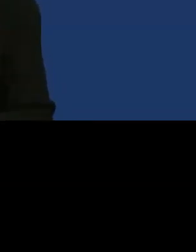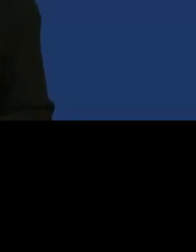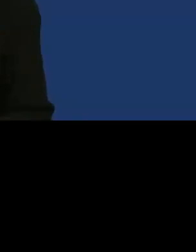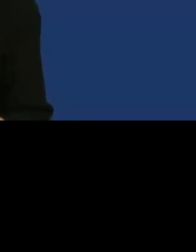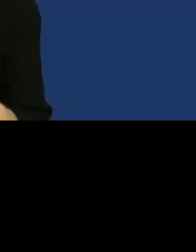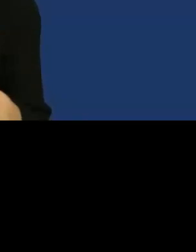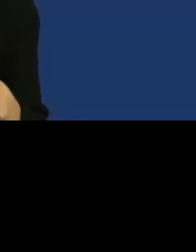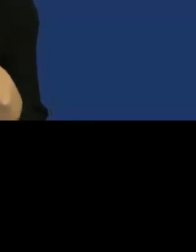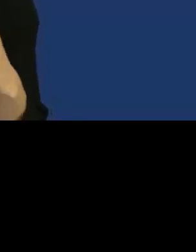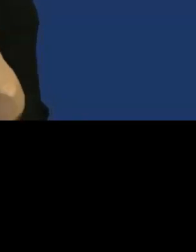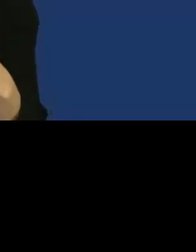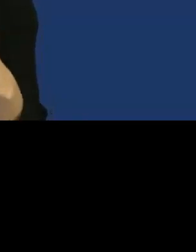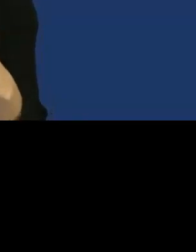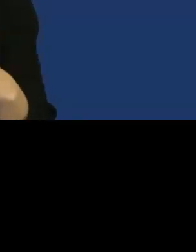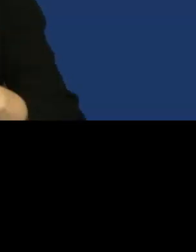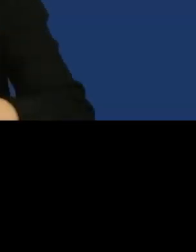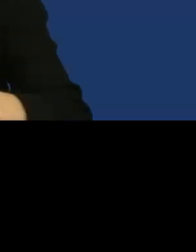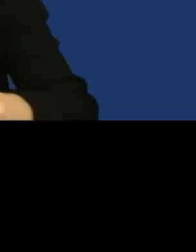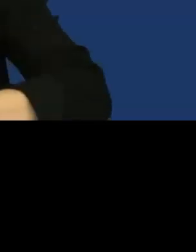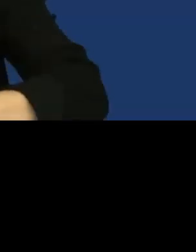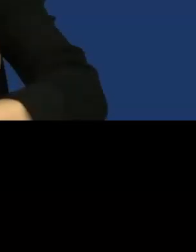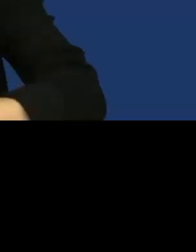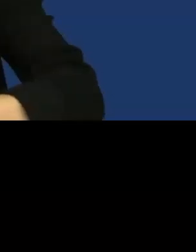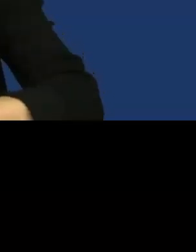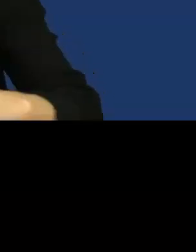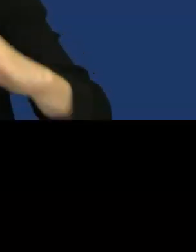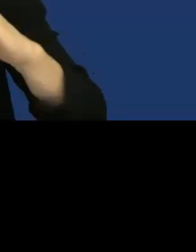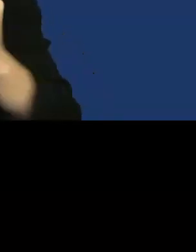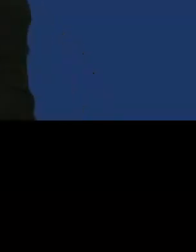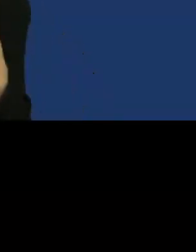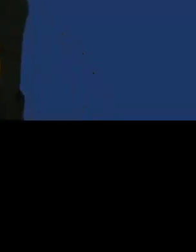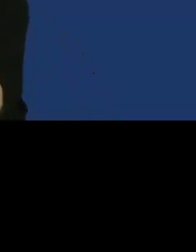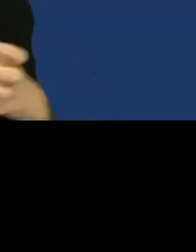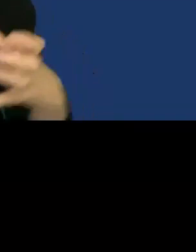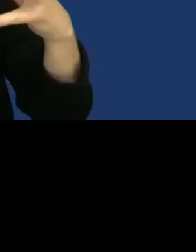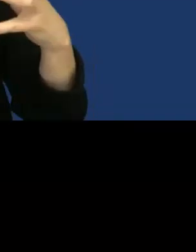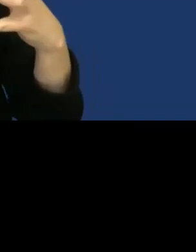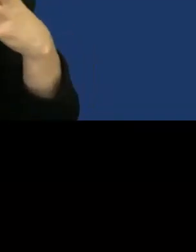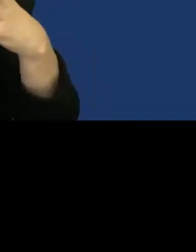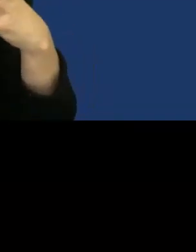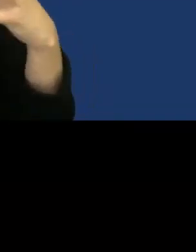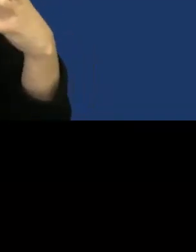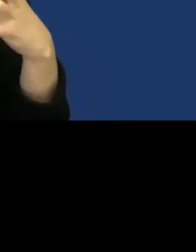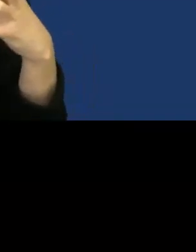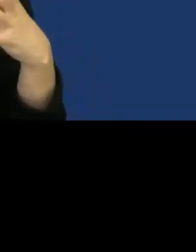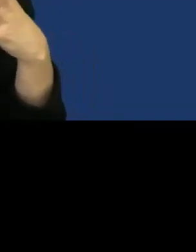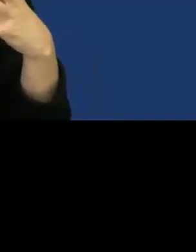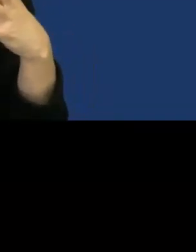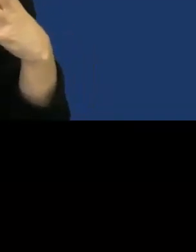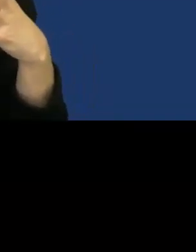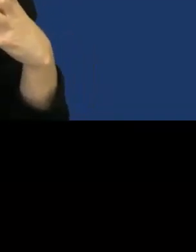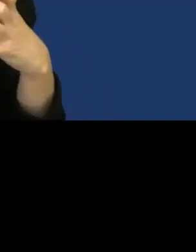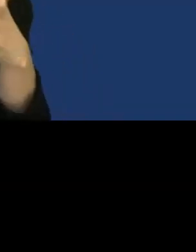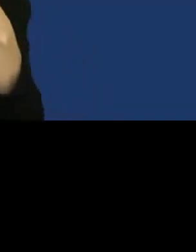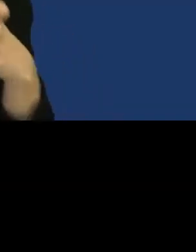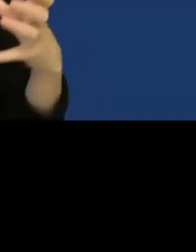for such social haptic communication? Actually, I don't know, but I think the